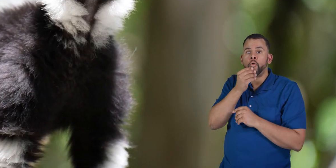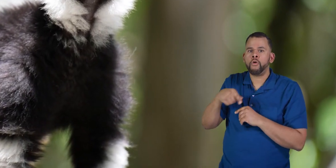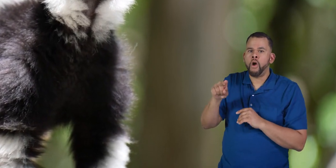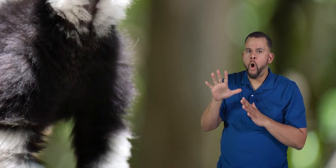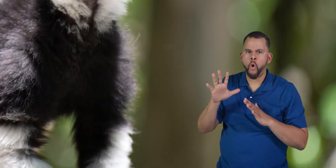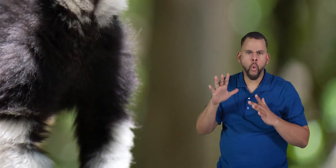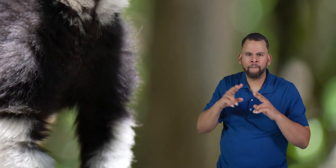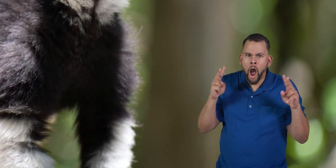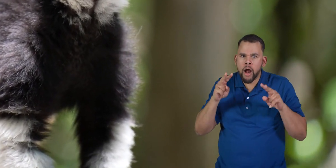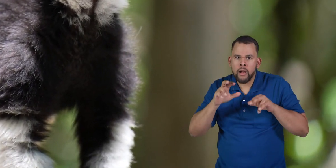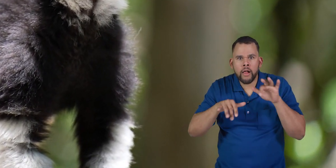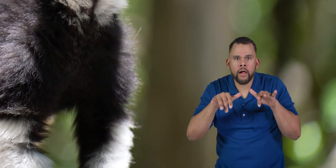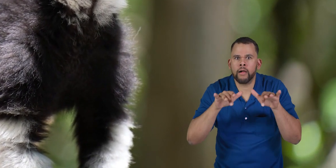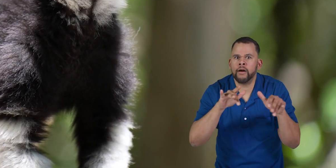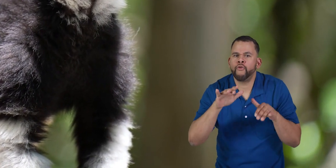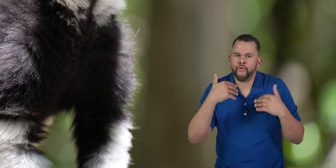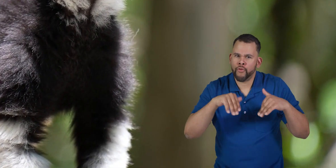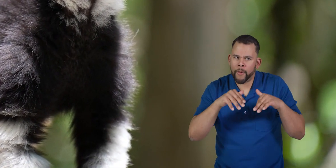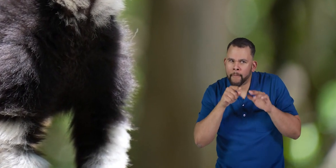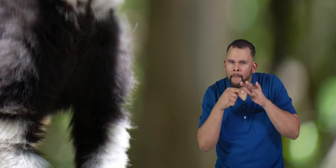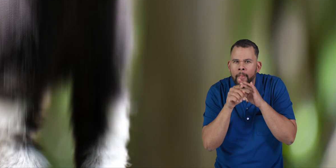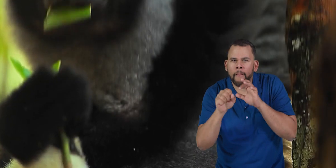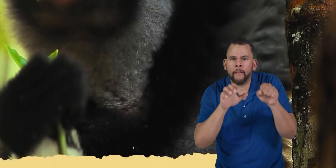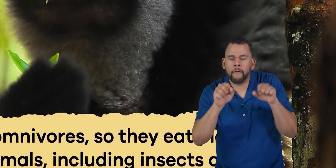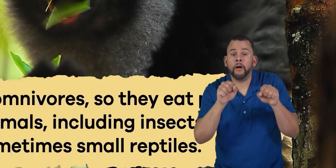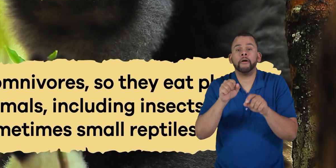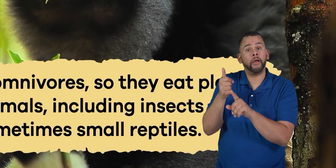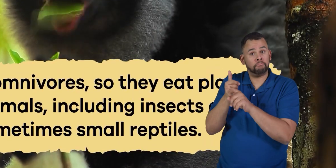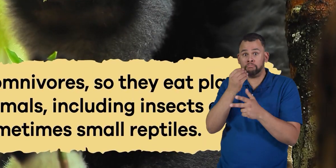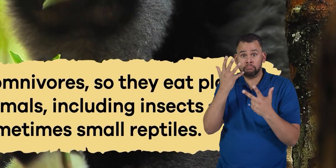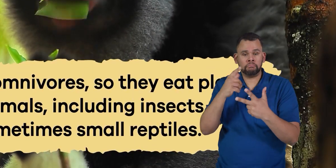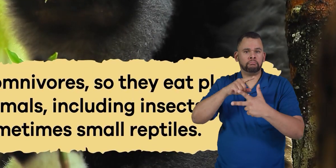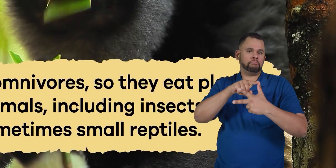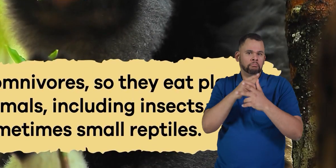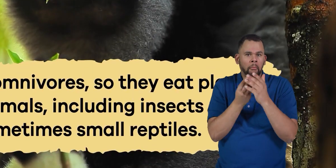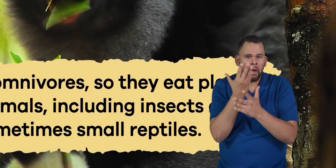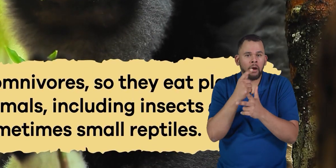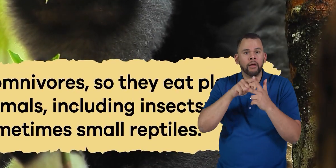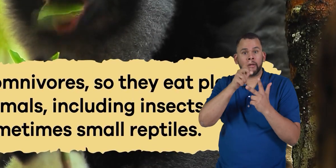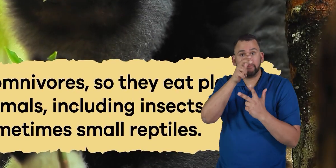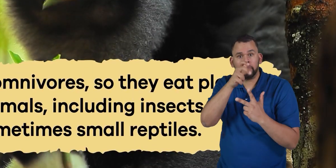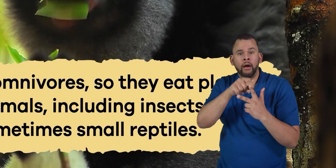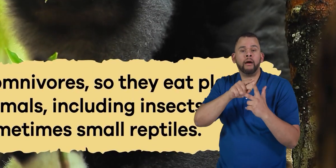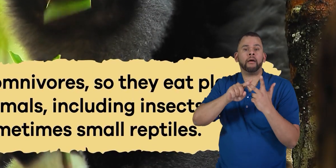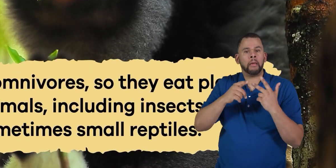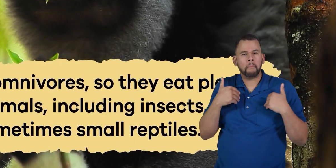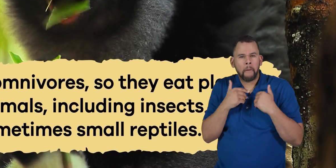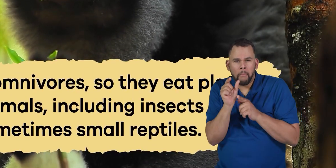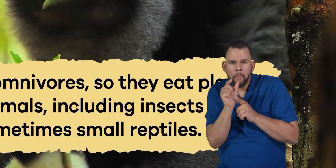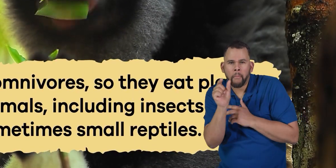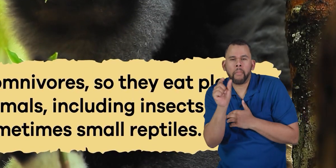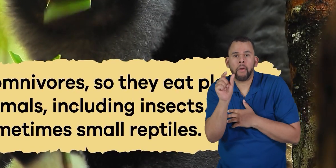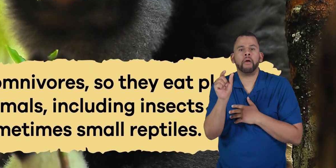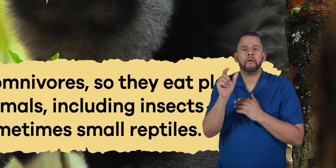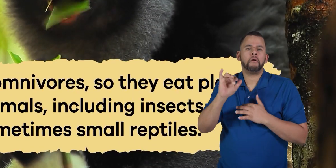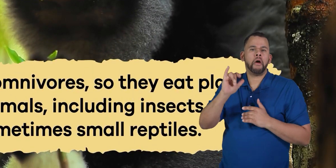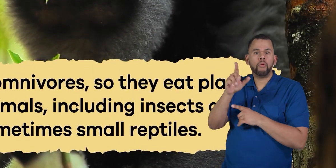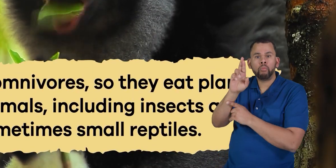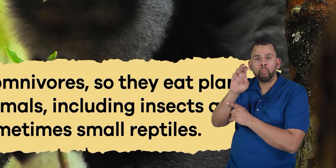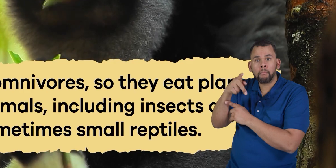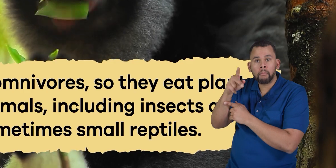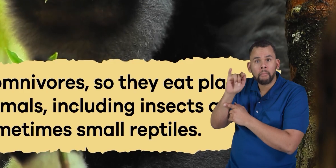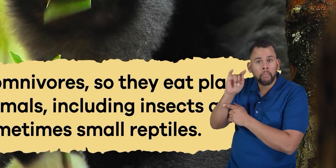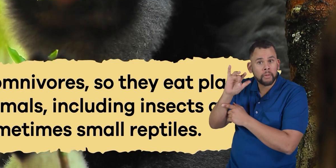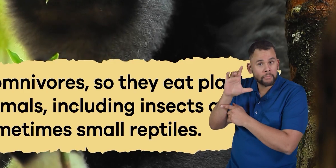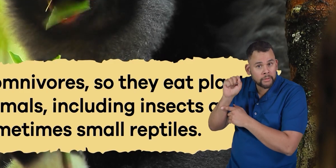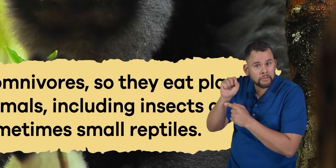food lemurs act like little explorers they're omnivores so they eat plants and animals including insects